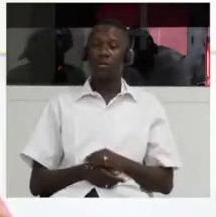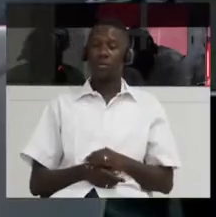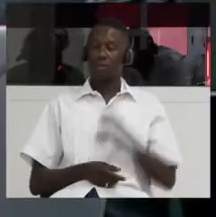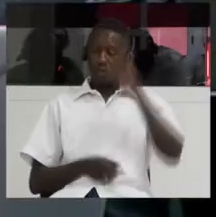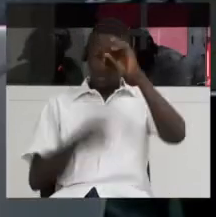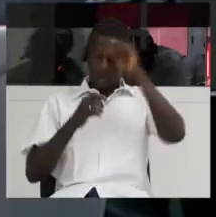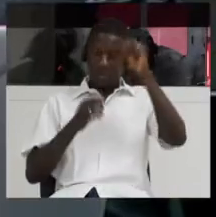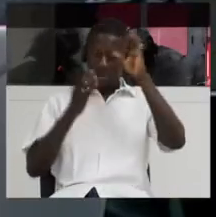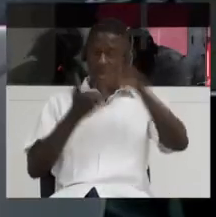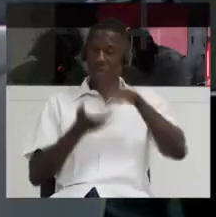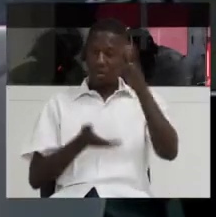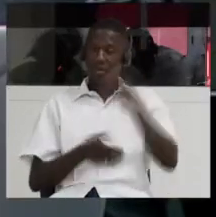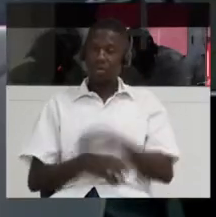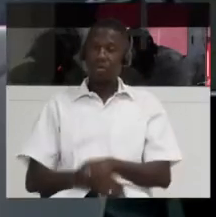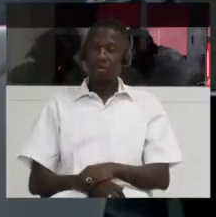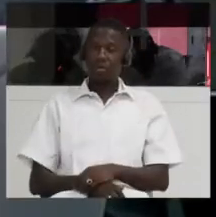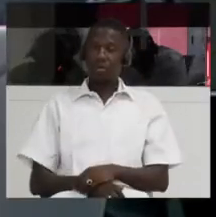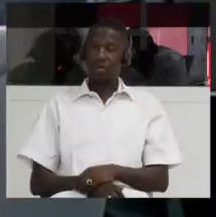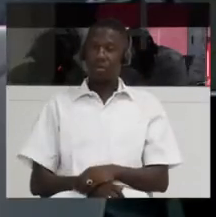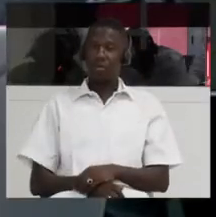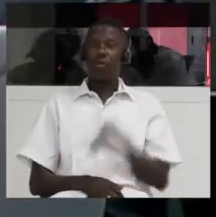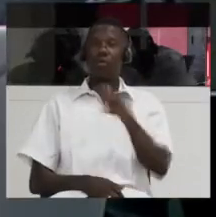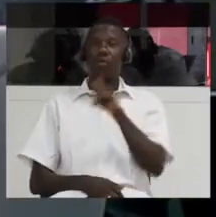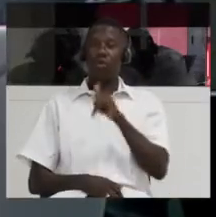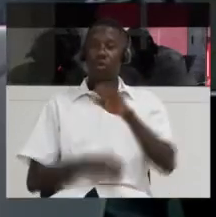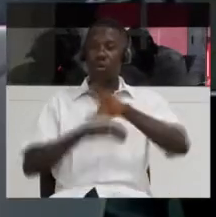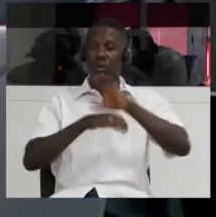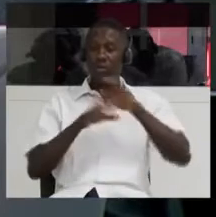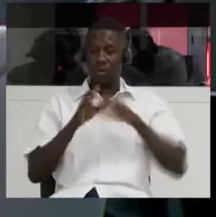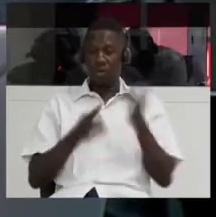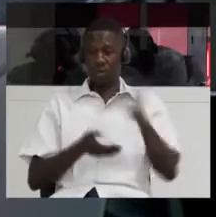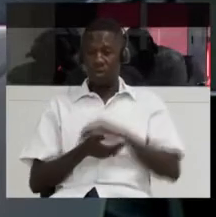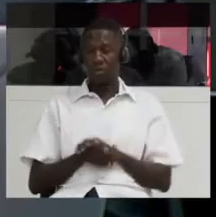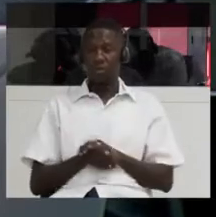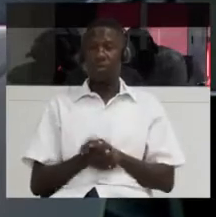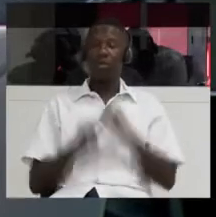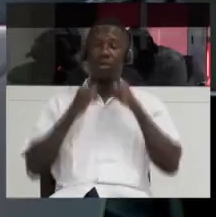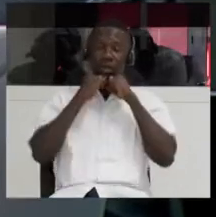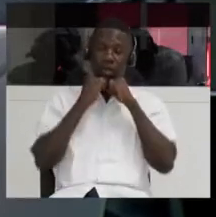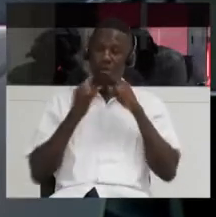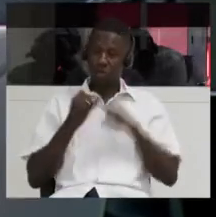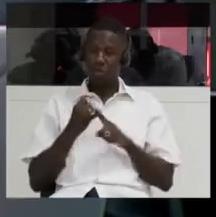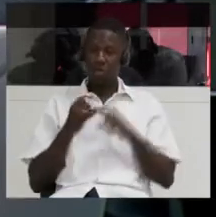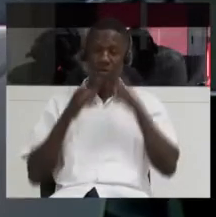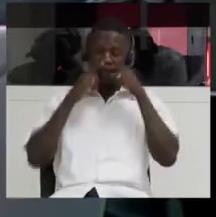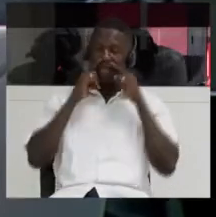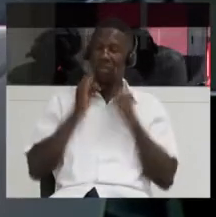Can you tell us which council members came? Edward Singate, Sana Sabali, Sadibu Haidara, and Yankuba Ture.